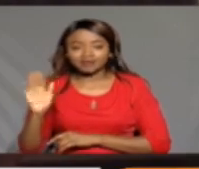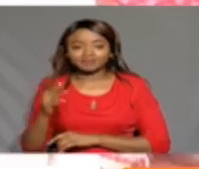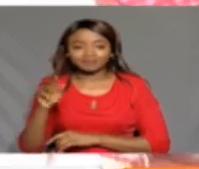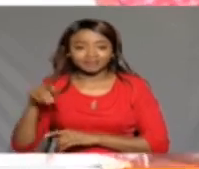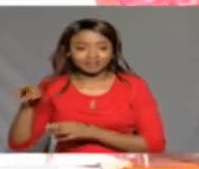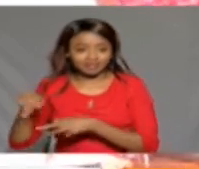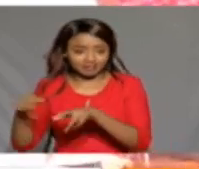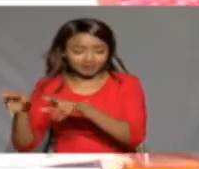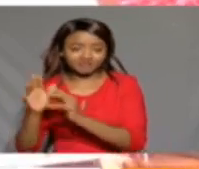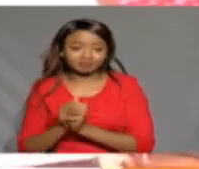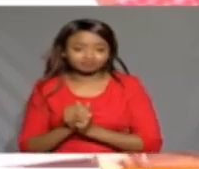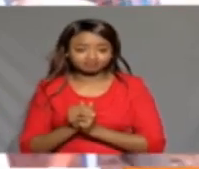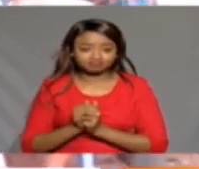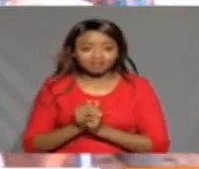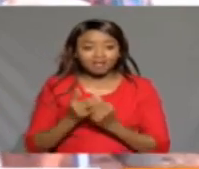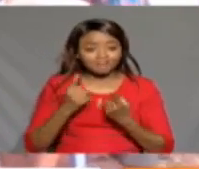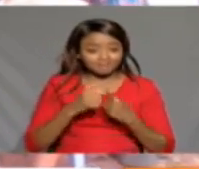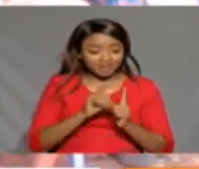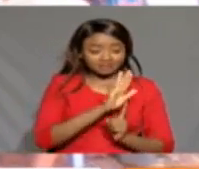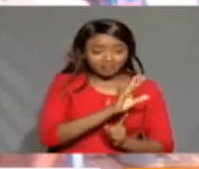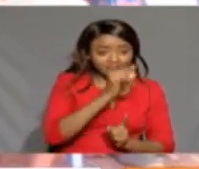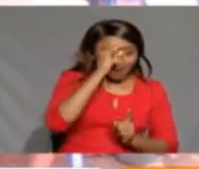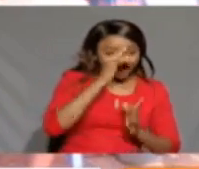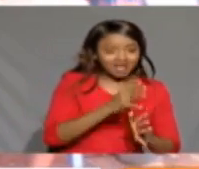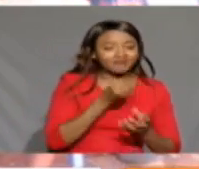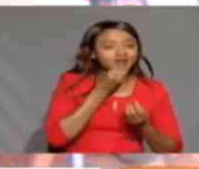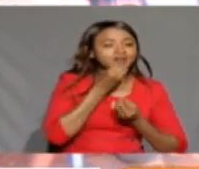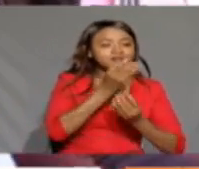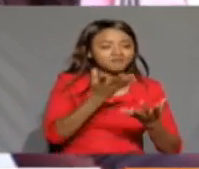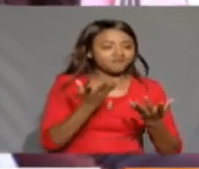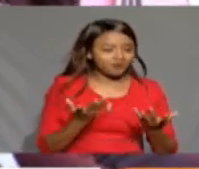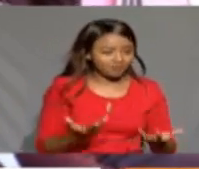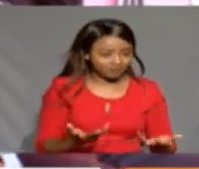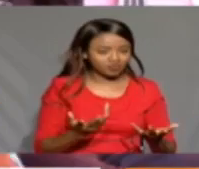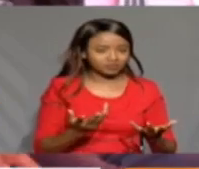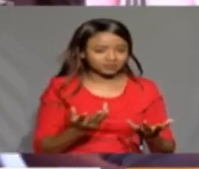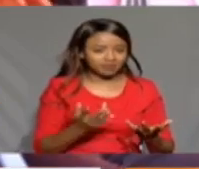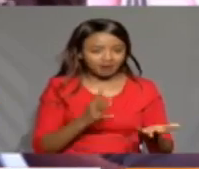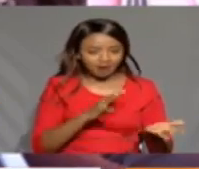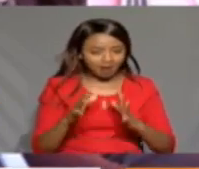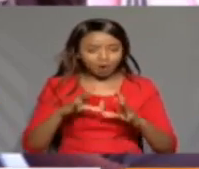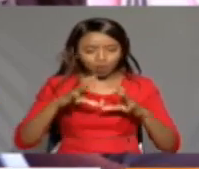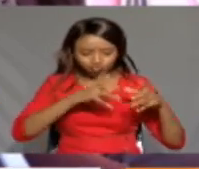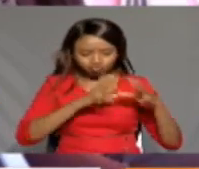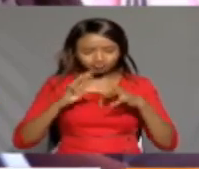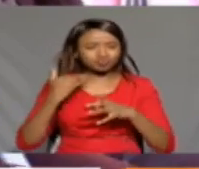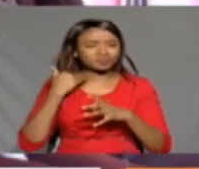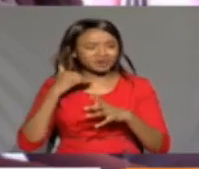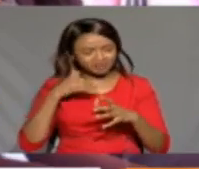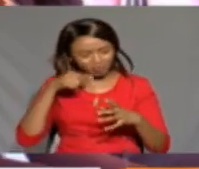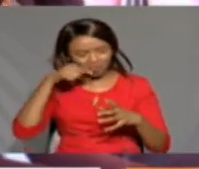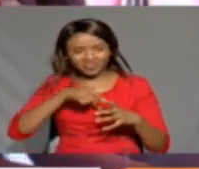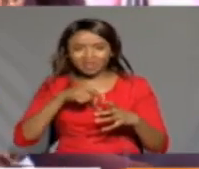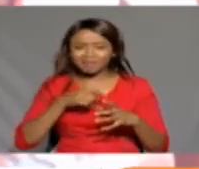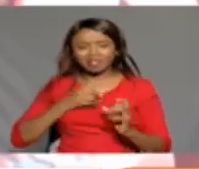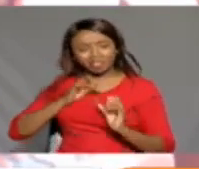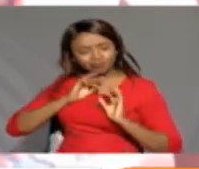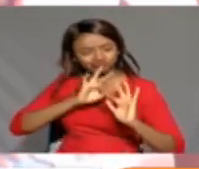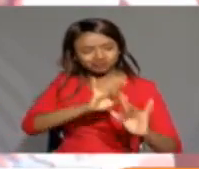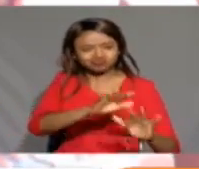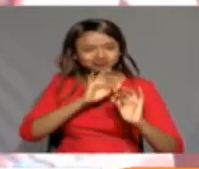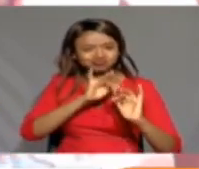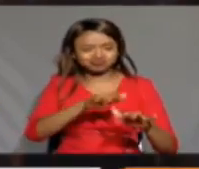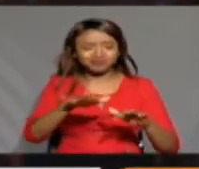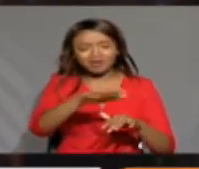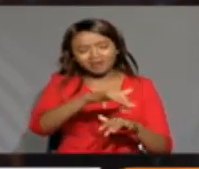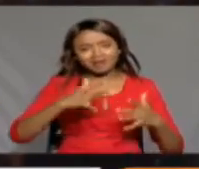Kitui Governor Charity Ngilu unleashed the first salvo against camel herders, who she accused of raiding residents of